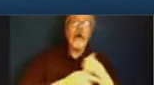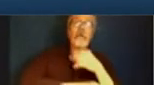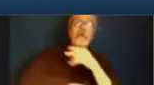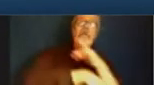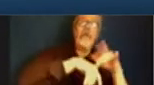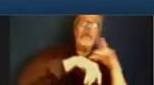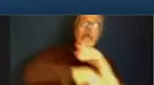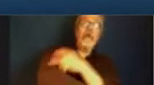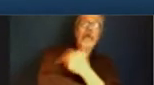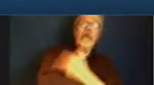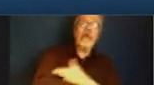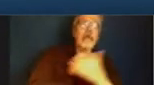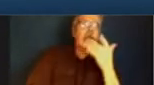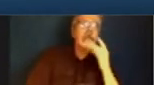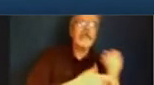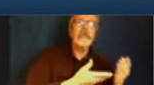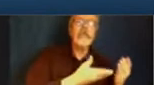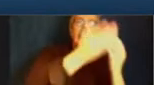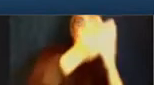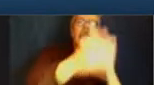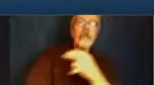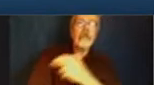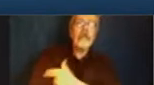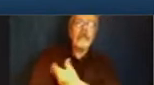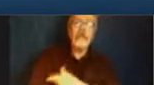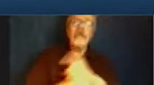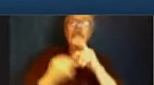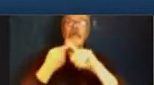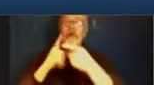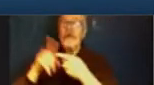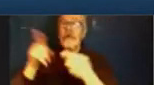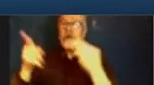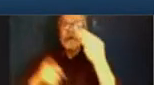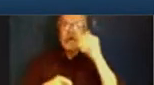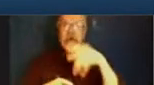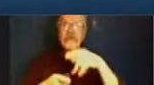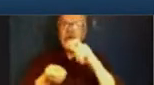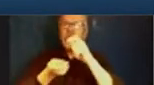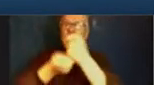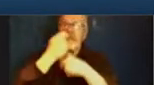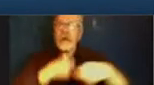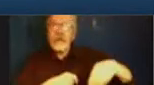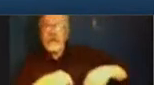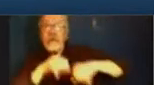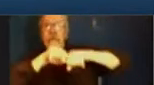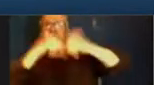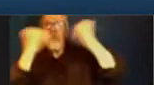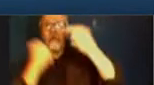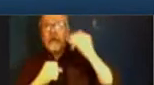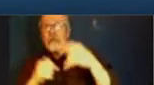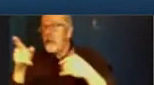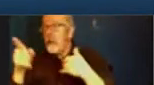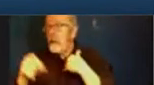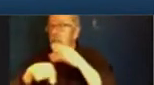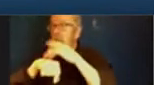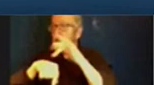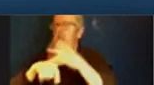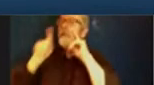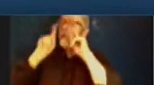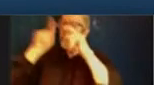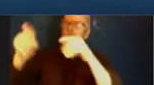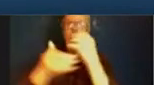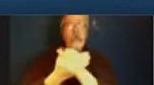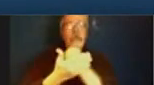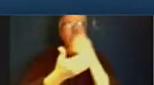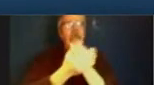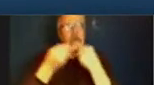know, it may be necessary to cancel some elective surgery because of this. It's already happened at one of our major institutions.